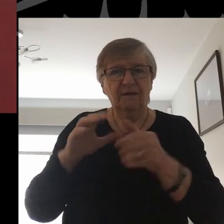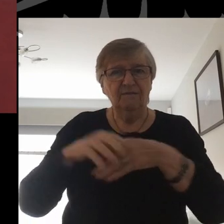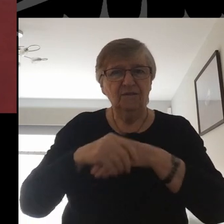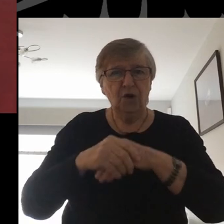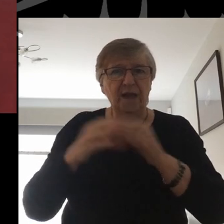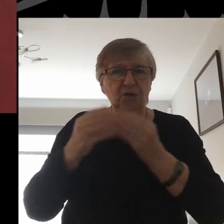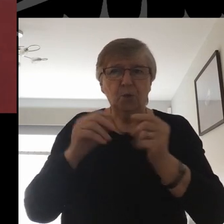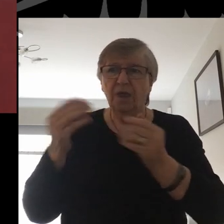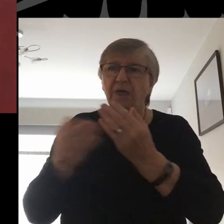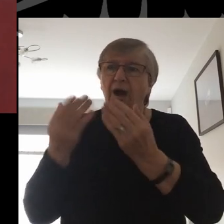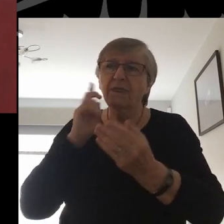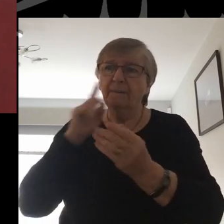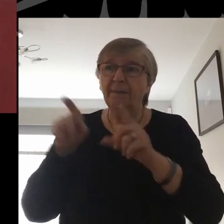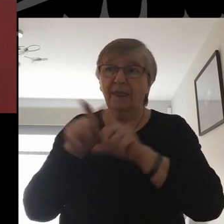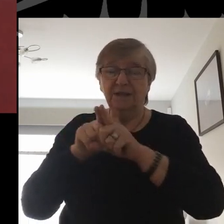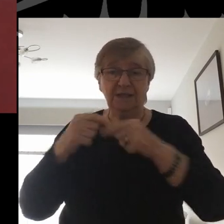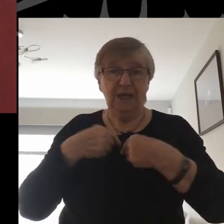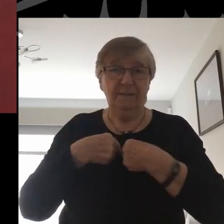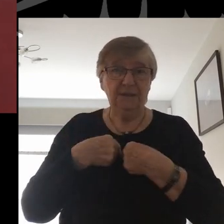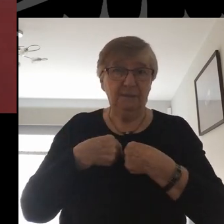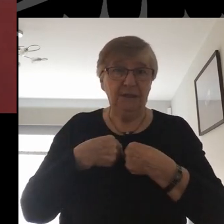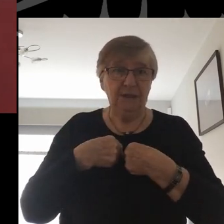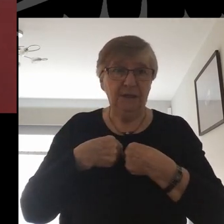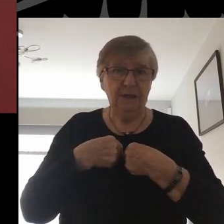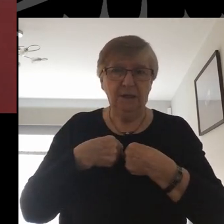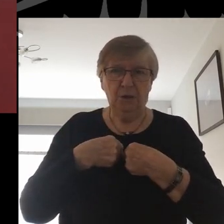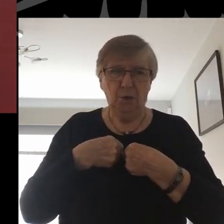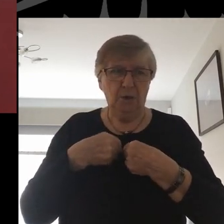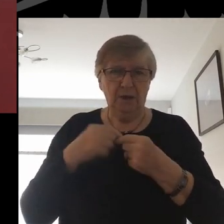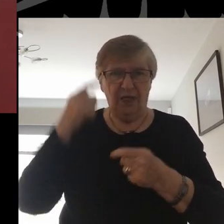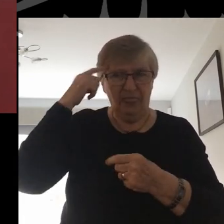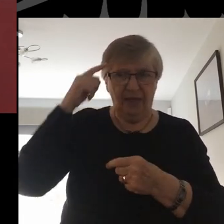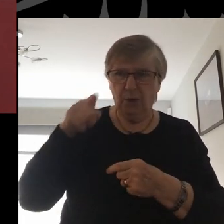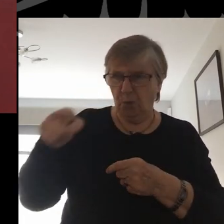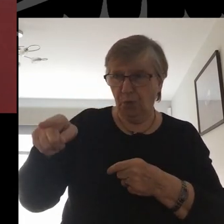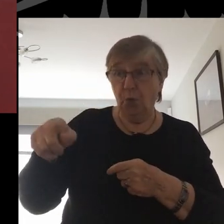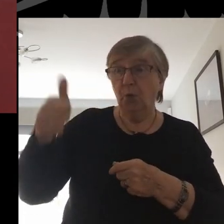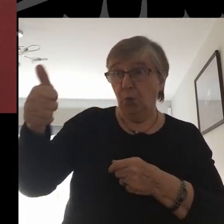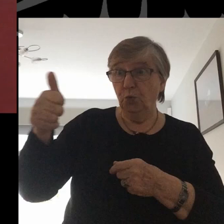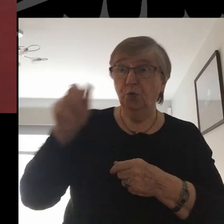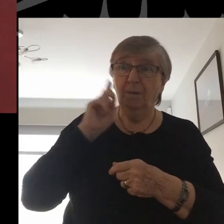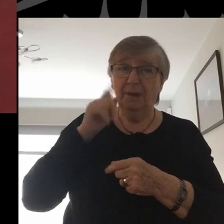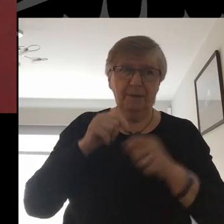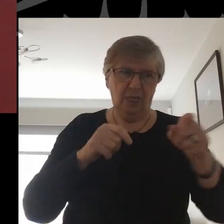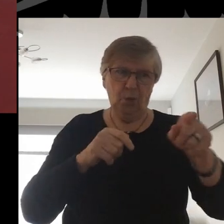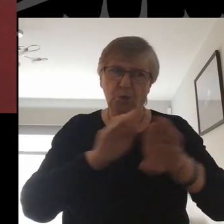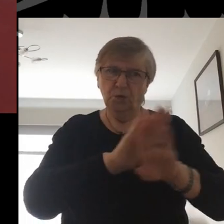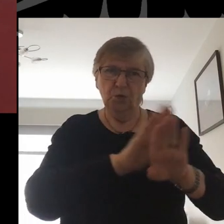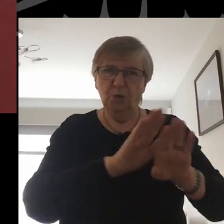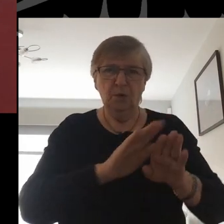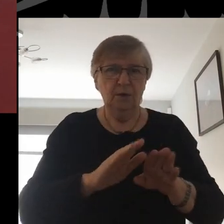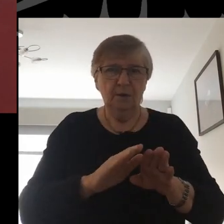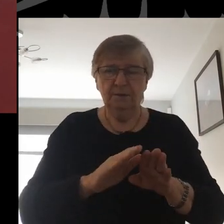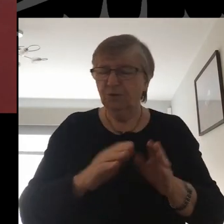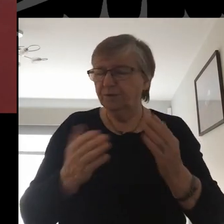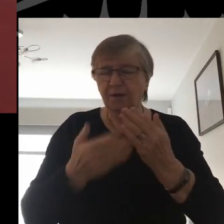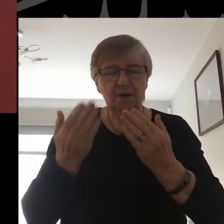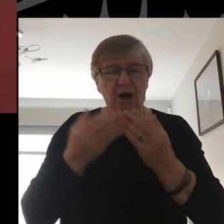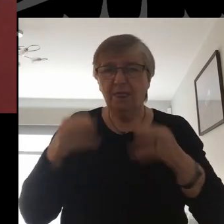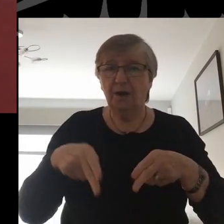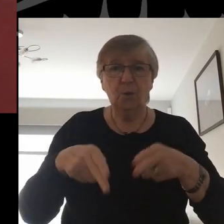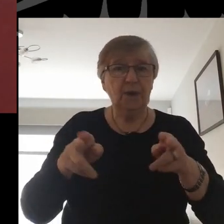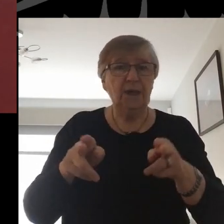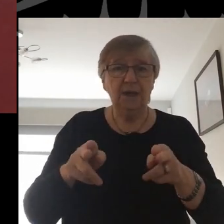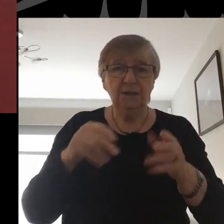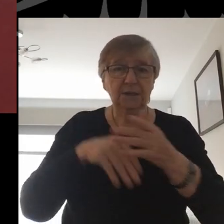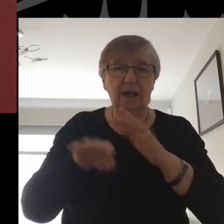don't think that there's decent people and then not decent people. And then there's other ways, other worldly ways that